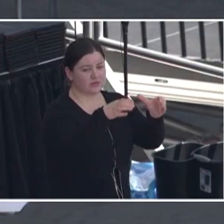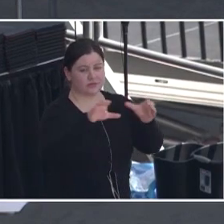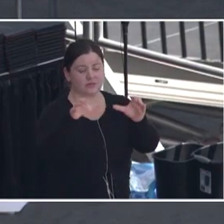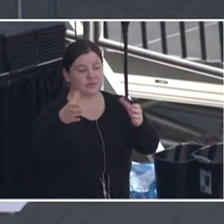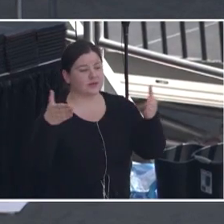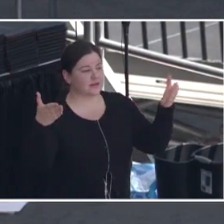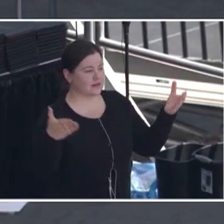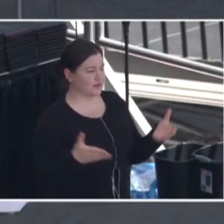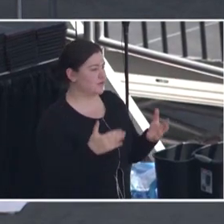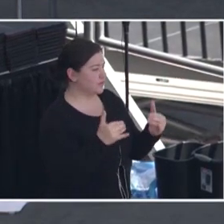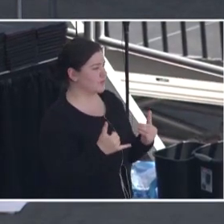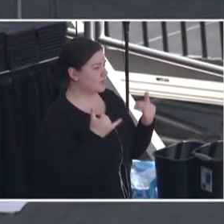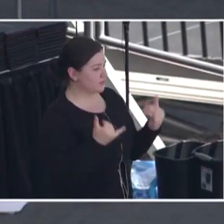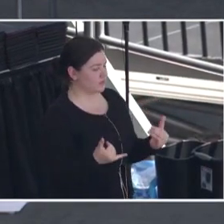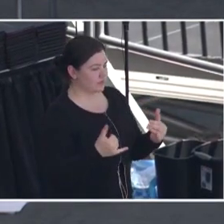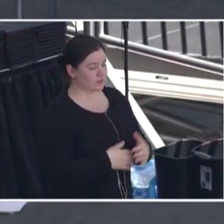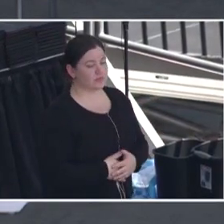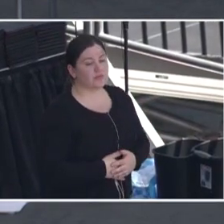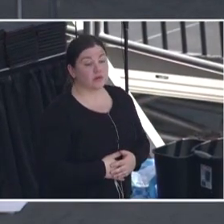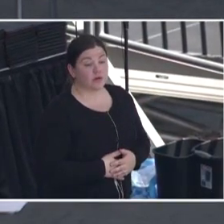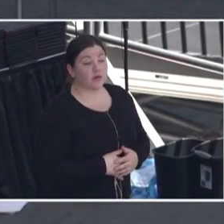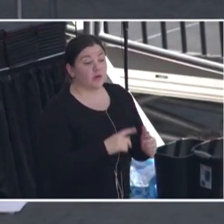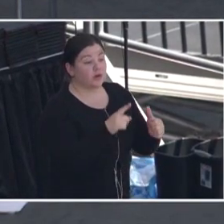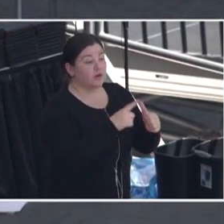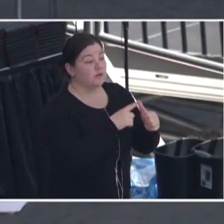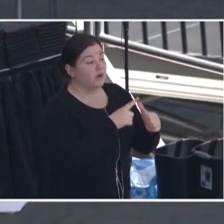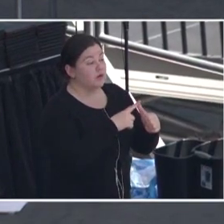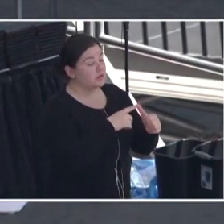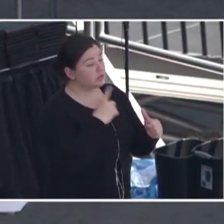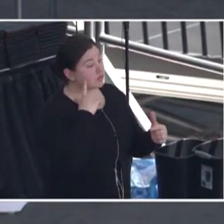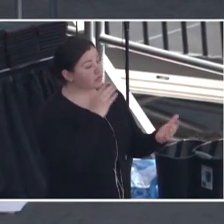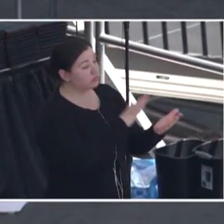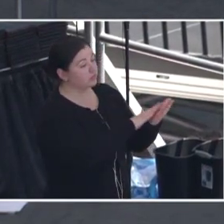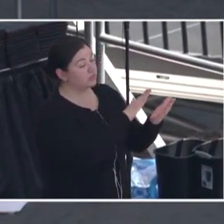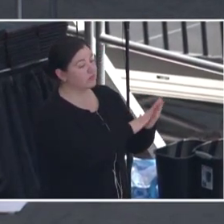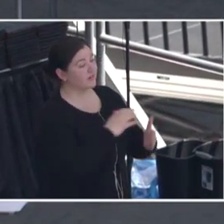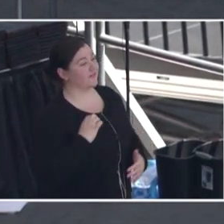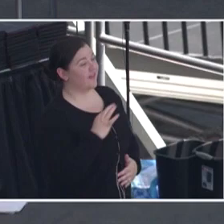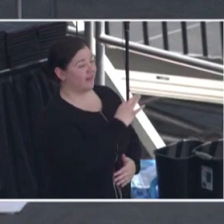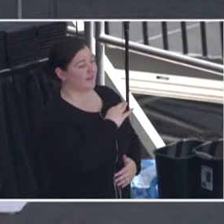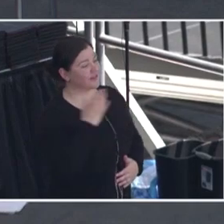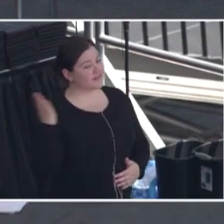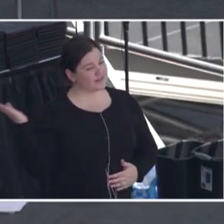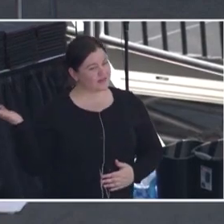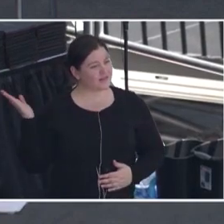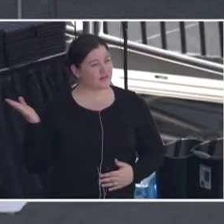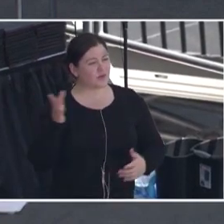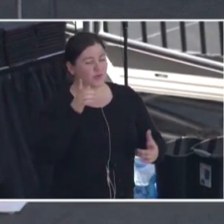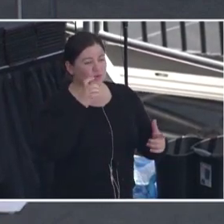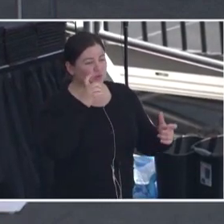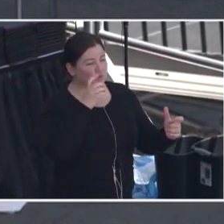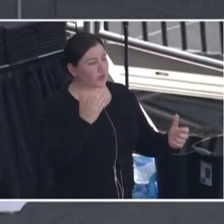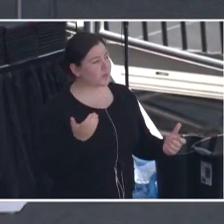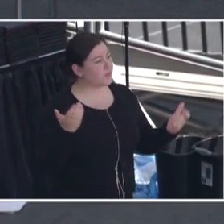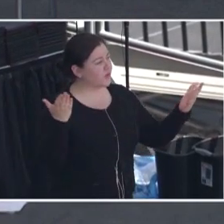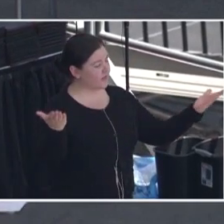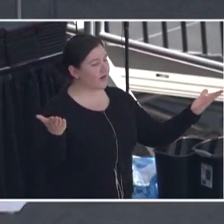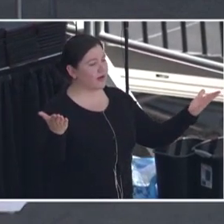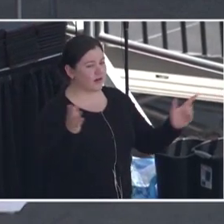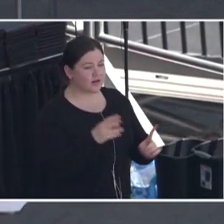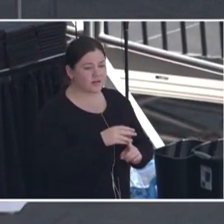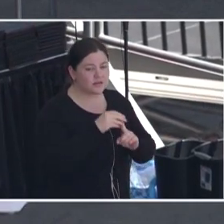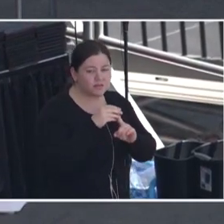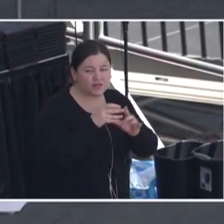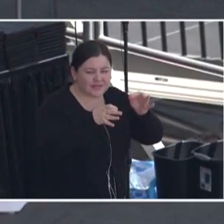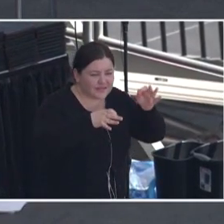here today. First, we recognize the faculty who provides inspirational instruction,